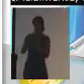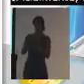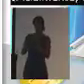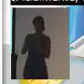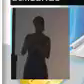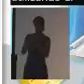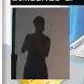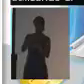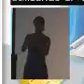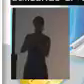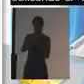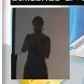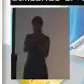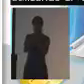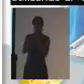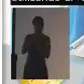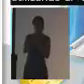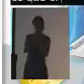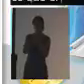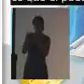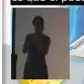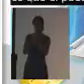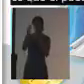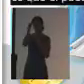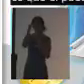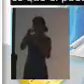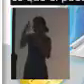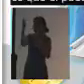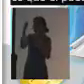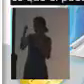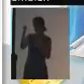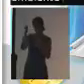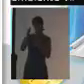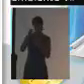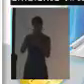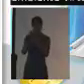use the robot. The first thing we do is that there is a virtual